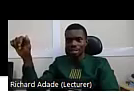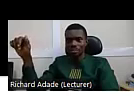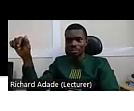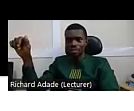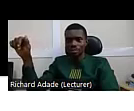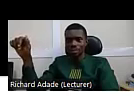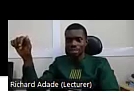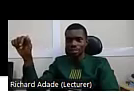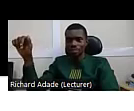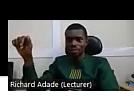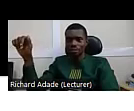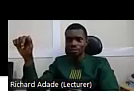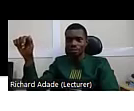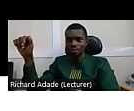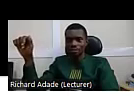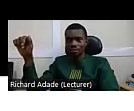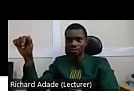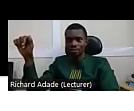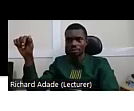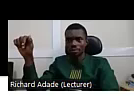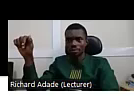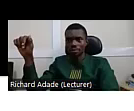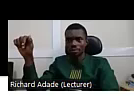Linda, B. We are signing B.